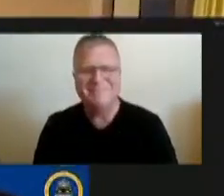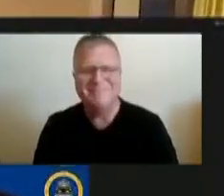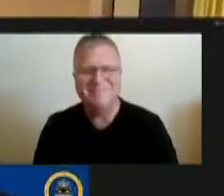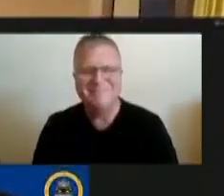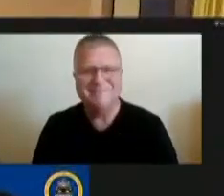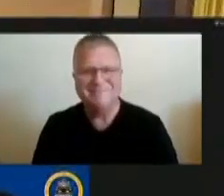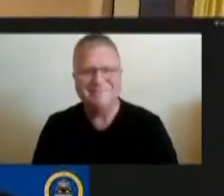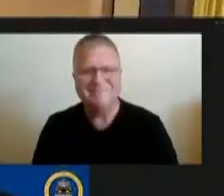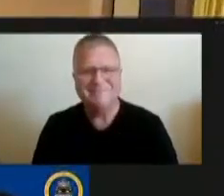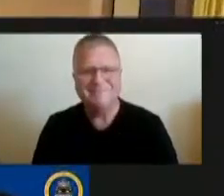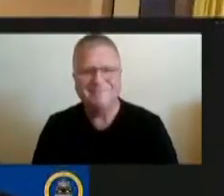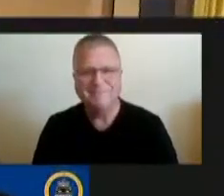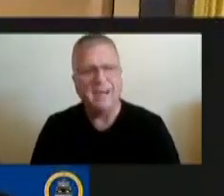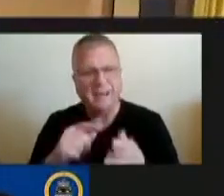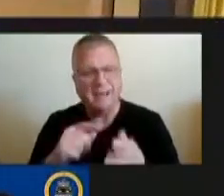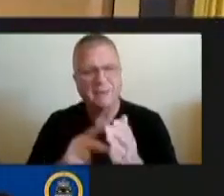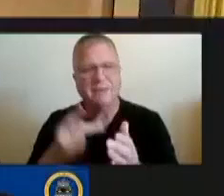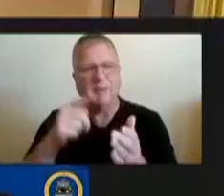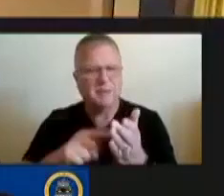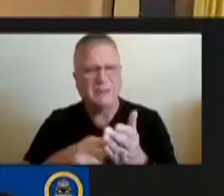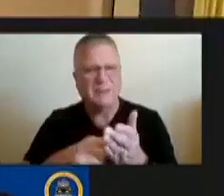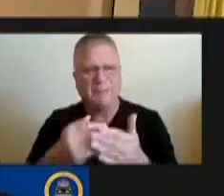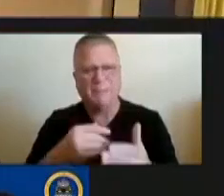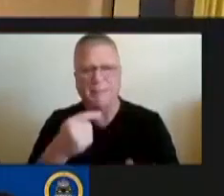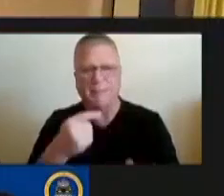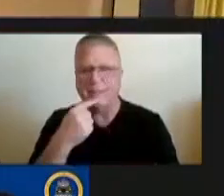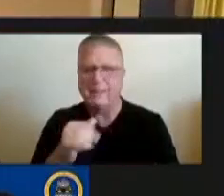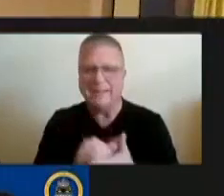Should have double checked that before I said that we would.